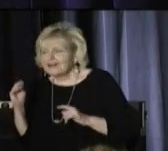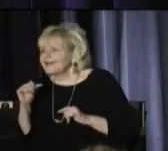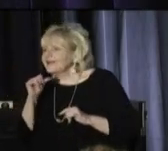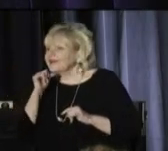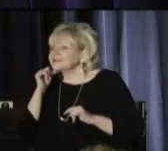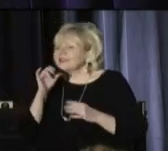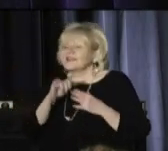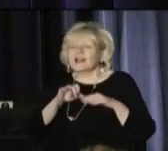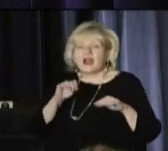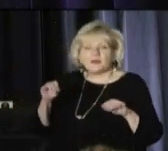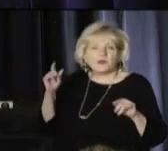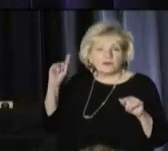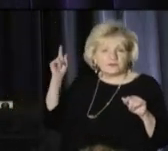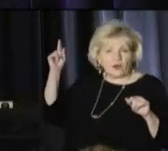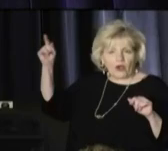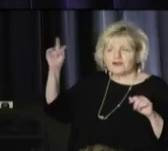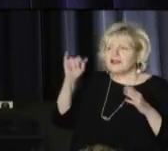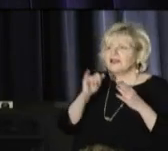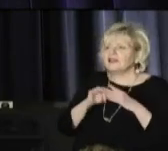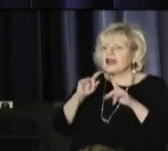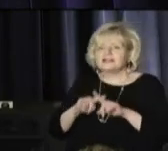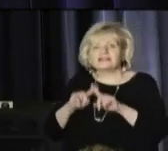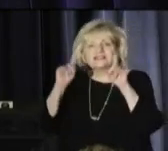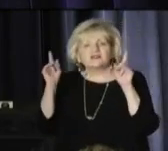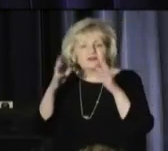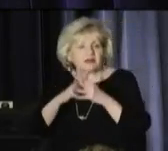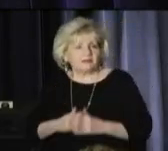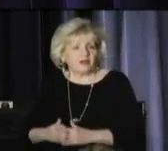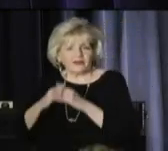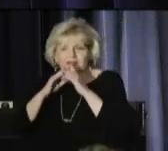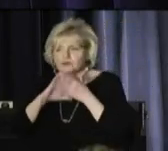moved far away. That's a different American story.